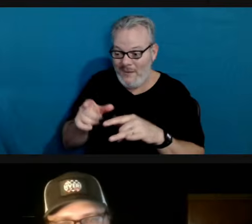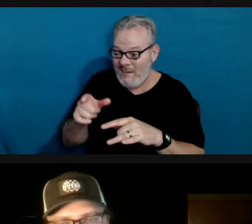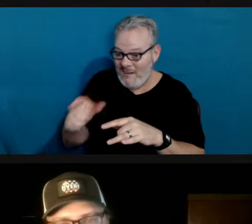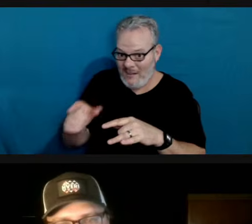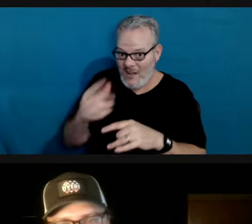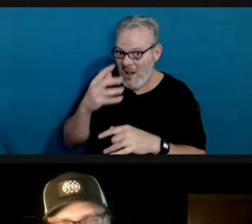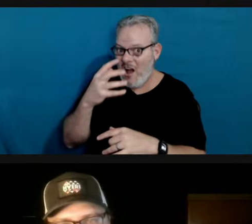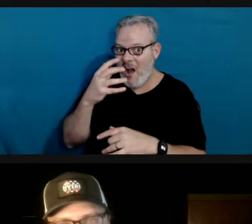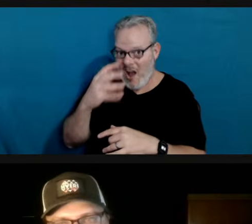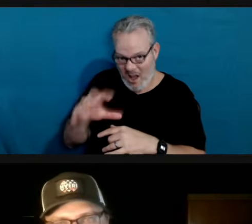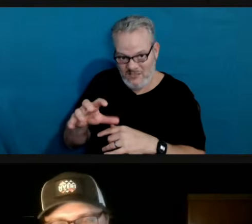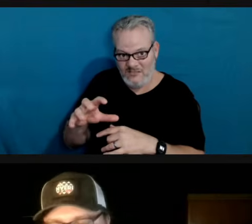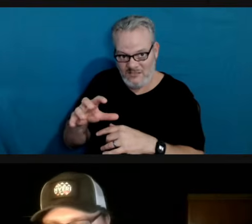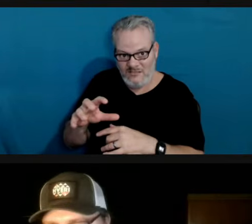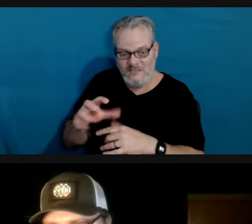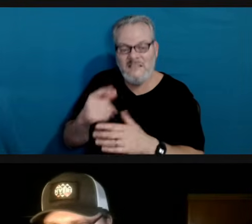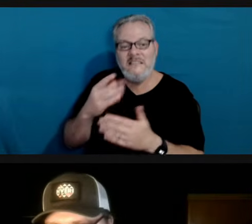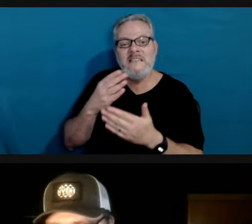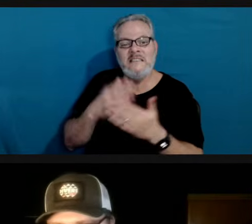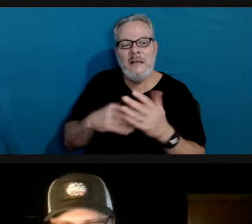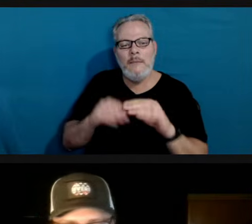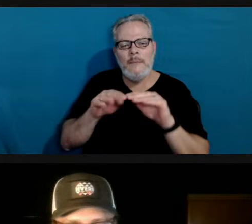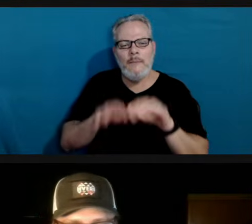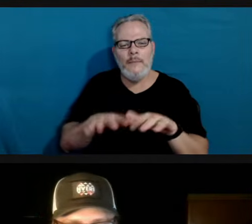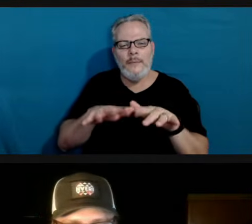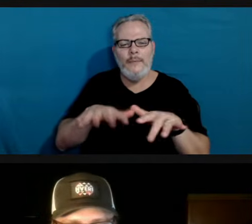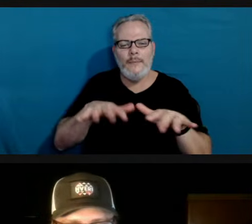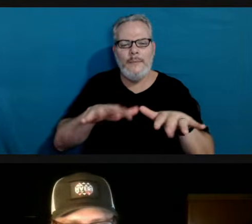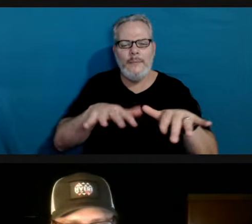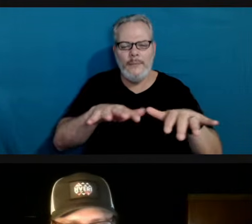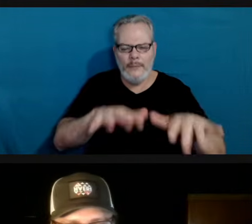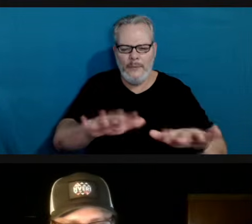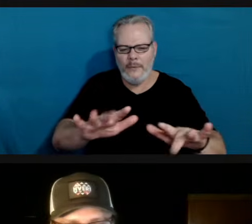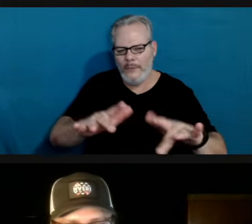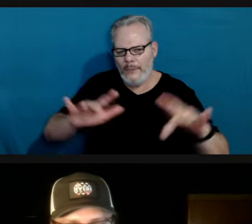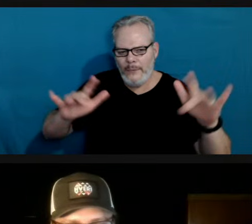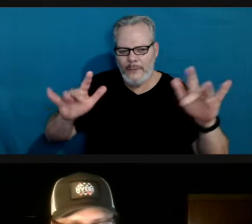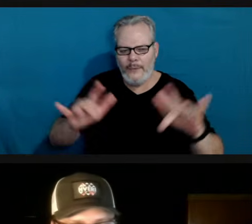well as flows on the crater floor also putting out heat